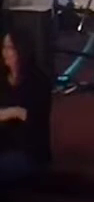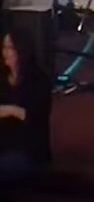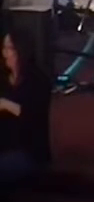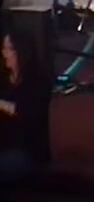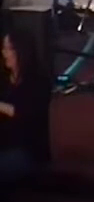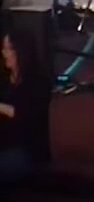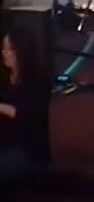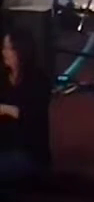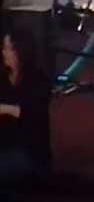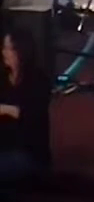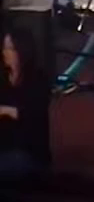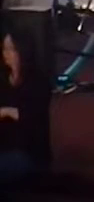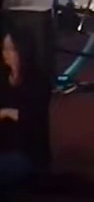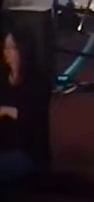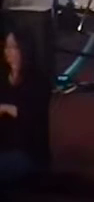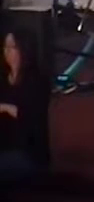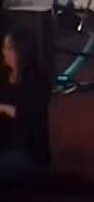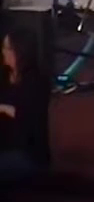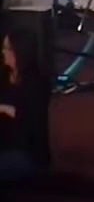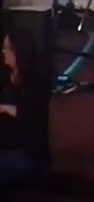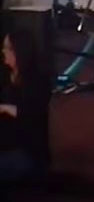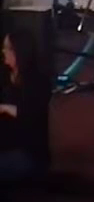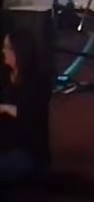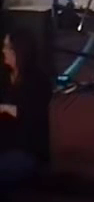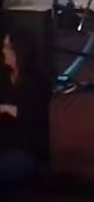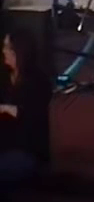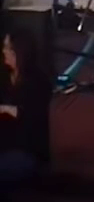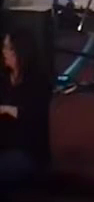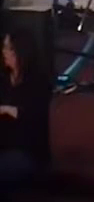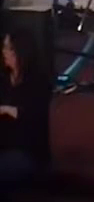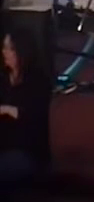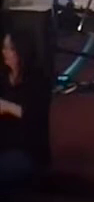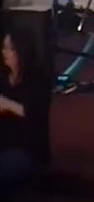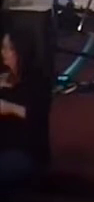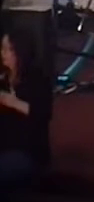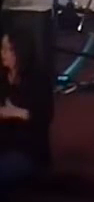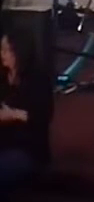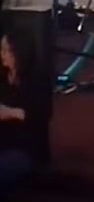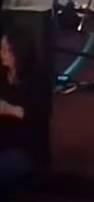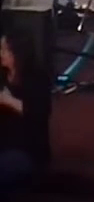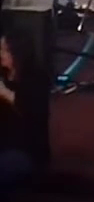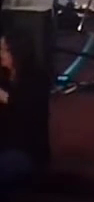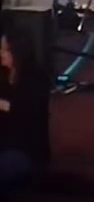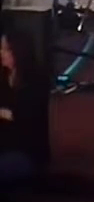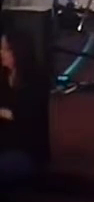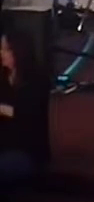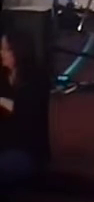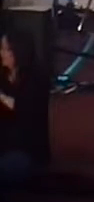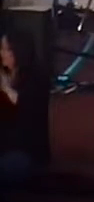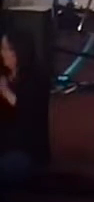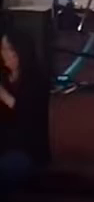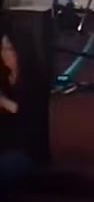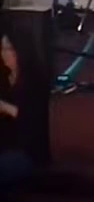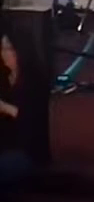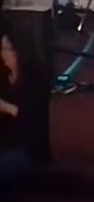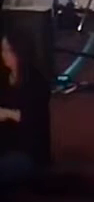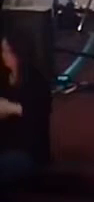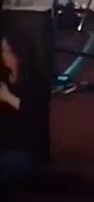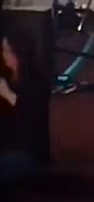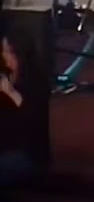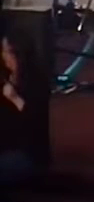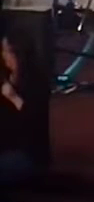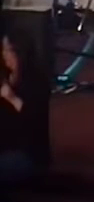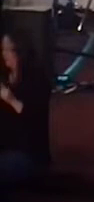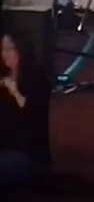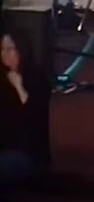that other people aren't held to. You fathers who are Christian leaders of your family, you got to be different. You're under the limelight. What you teach